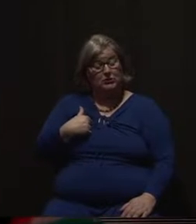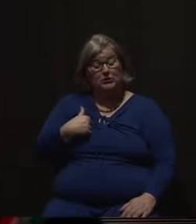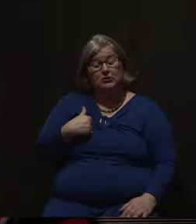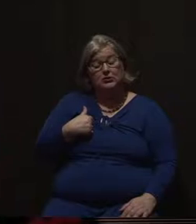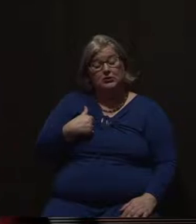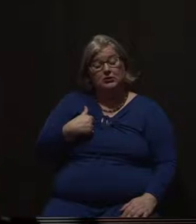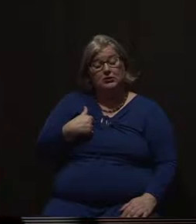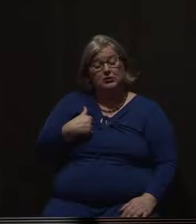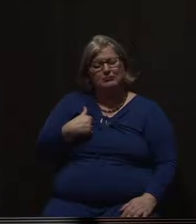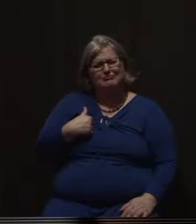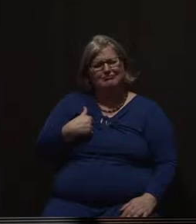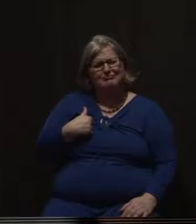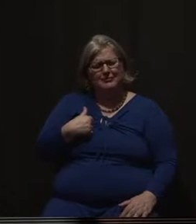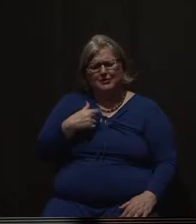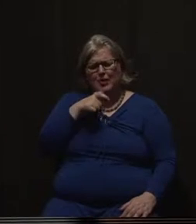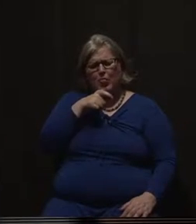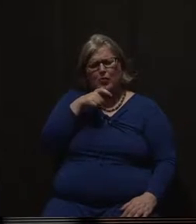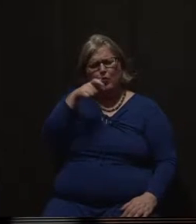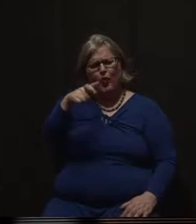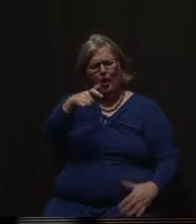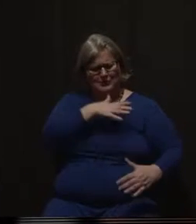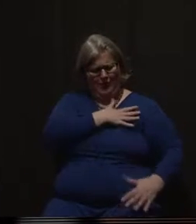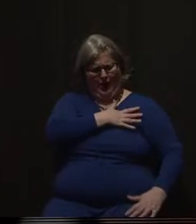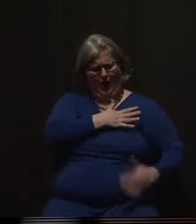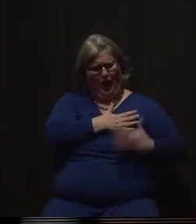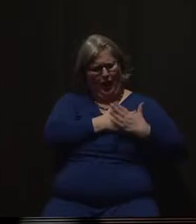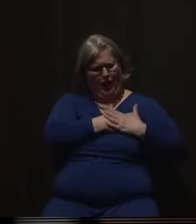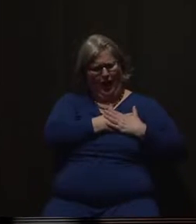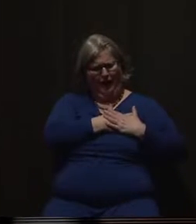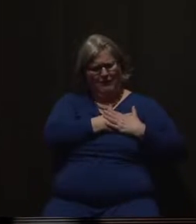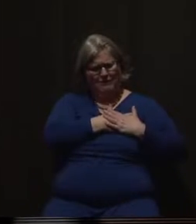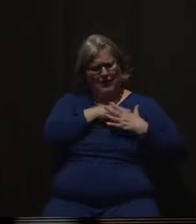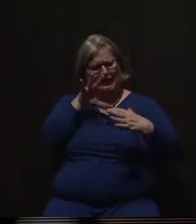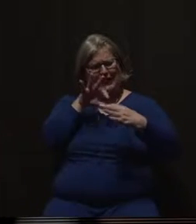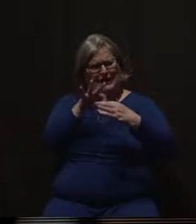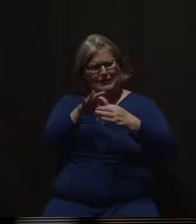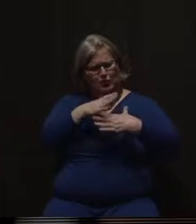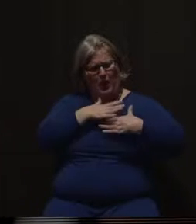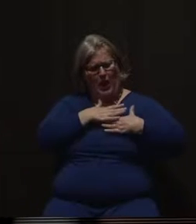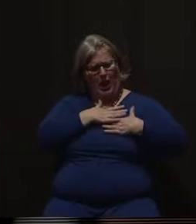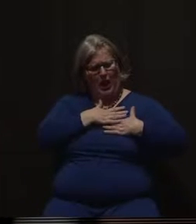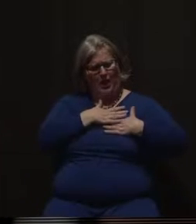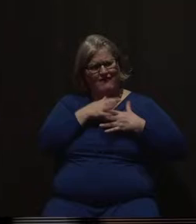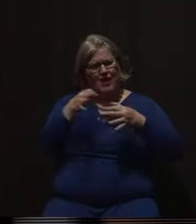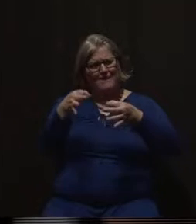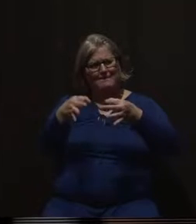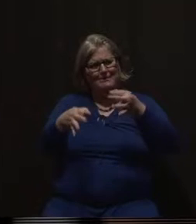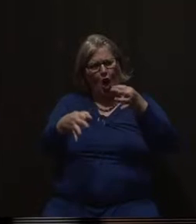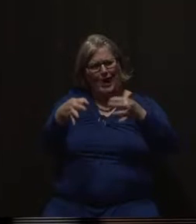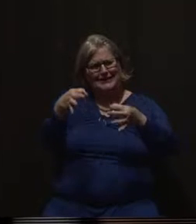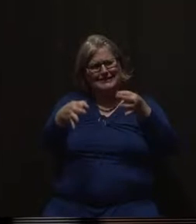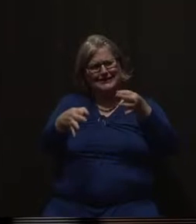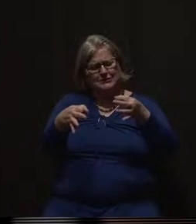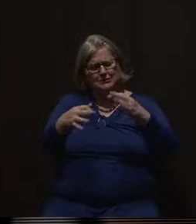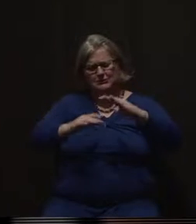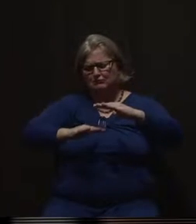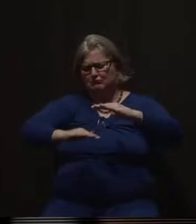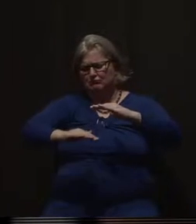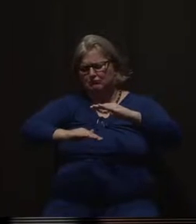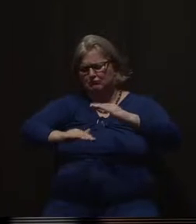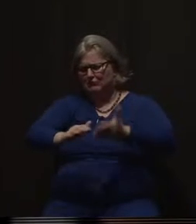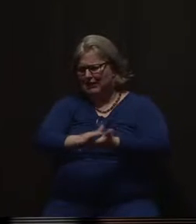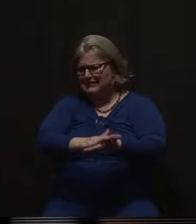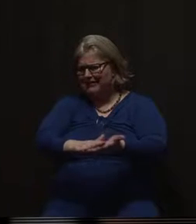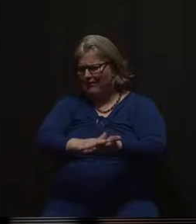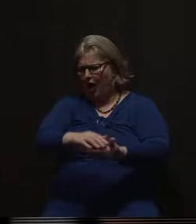How do you define love as it relates to love politics? And I say this because I wonder how much of the problems come about of, I mean, Erich